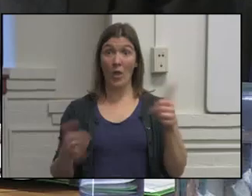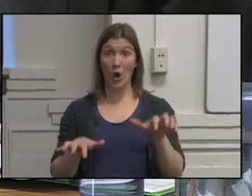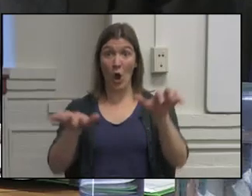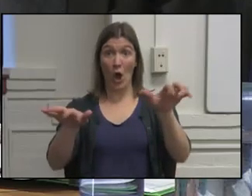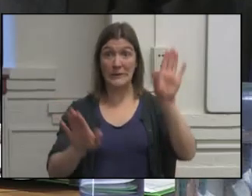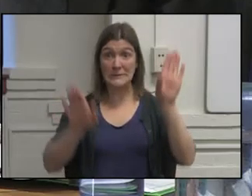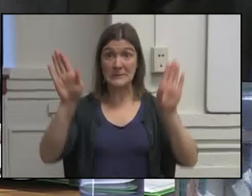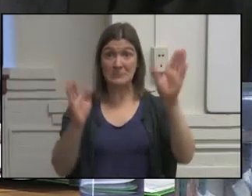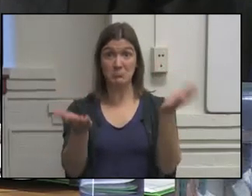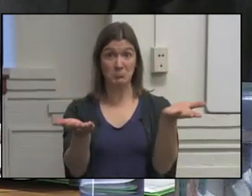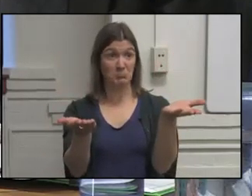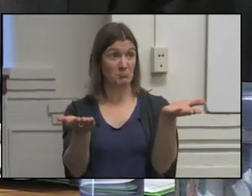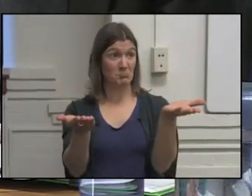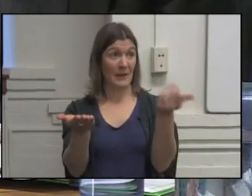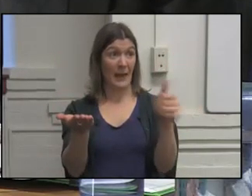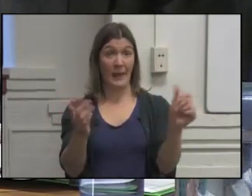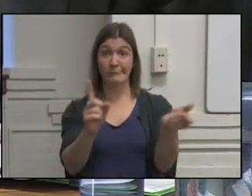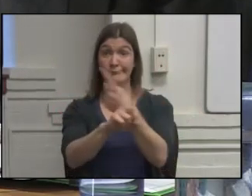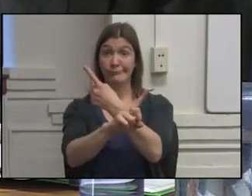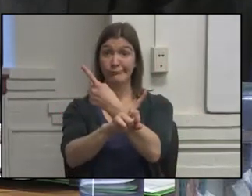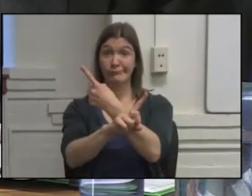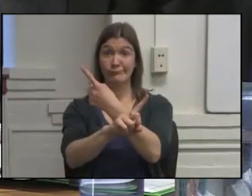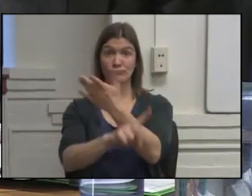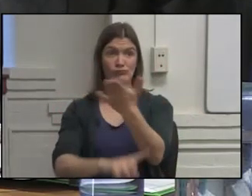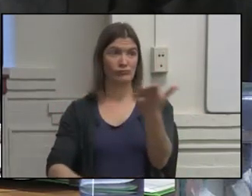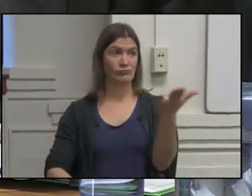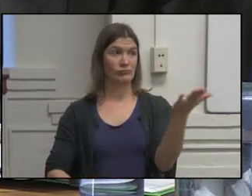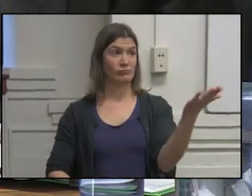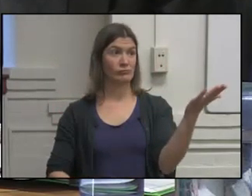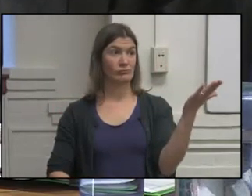Anybody else want to speak on something that's not on tonight's agenda?